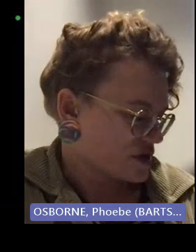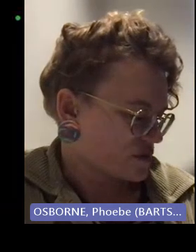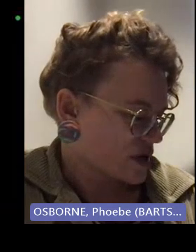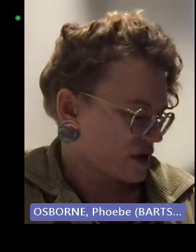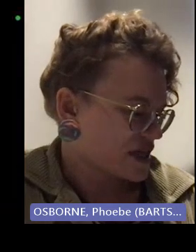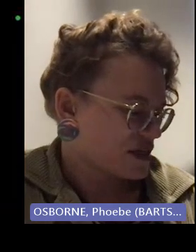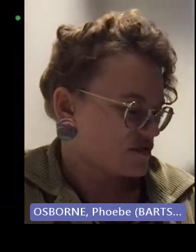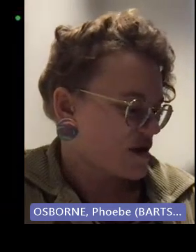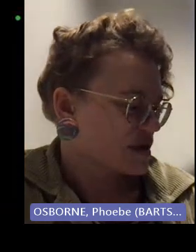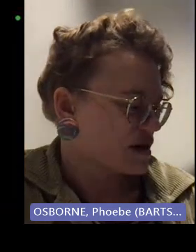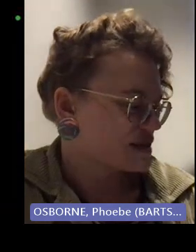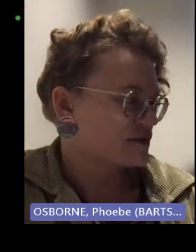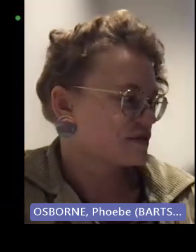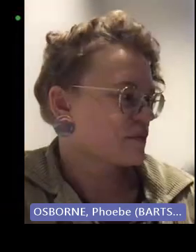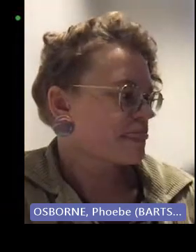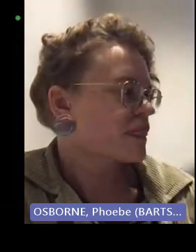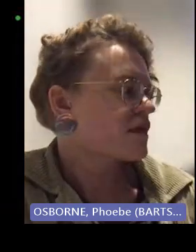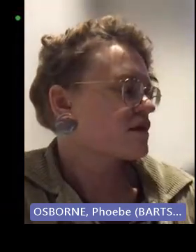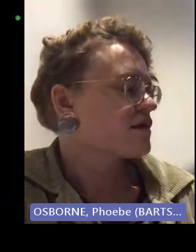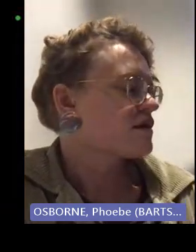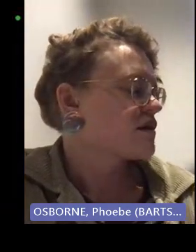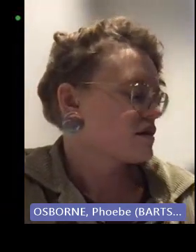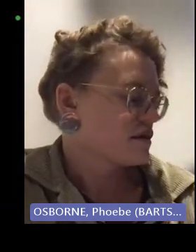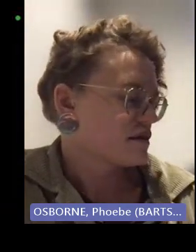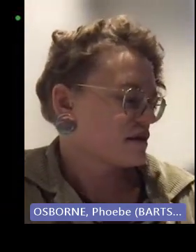it works, we're going to go to interrupt the last sound.